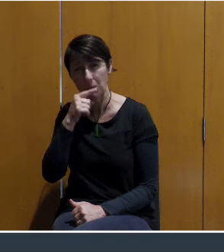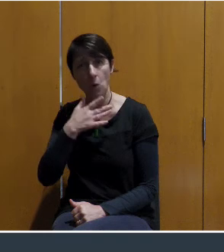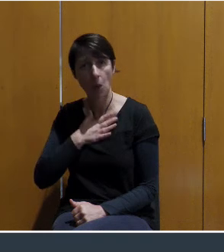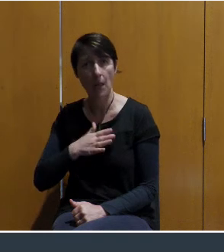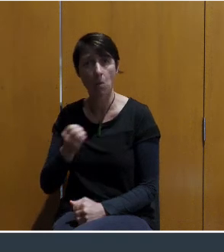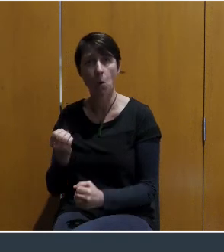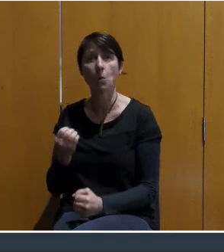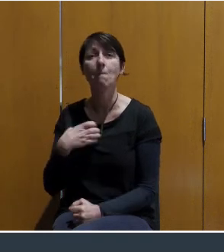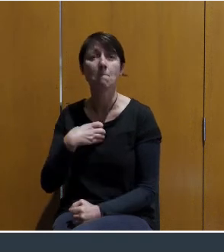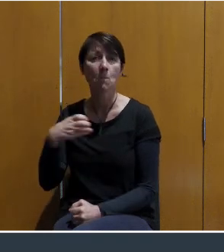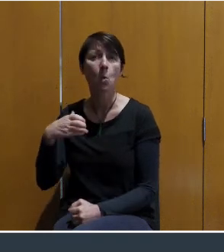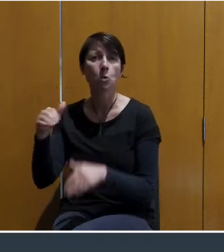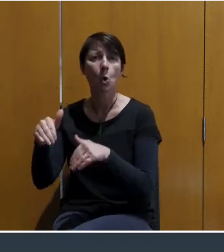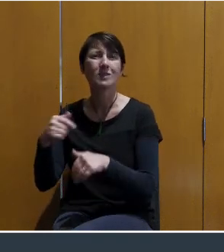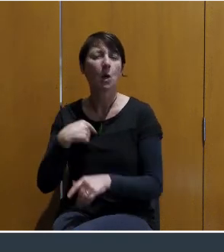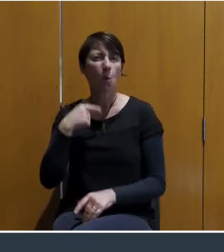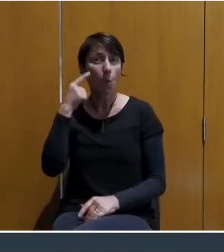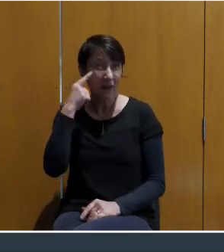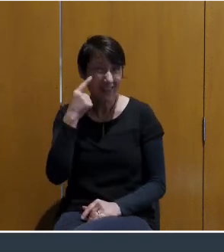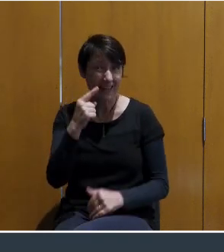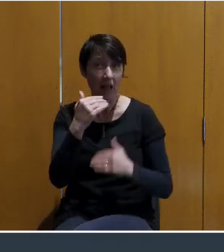consider the limit of 3 as a bit restrictive.